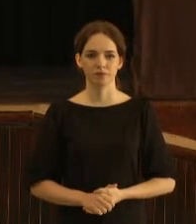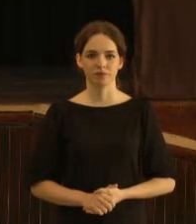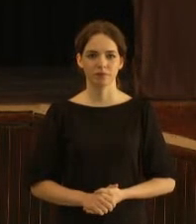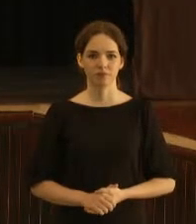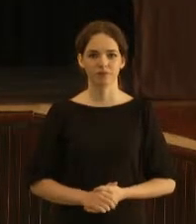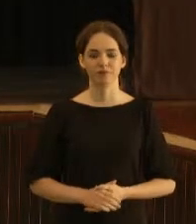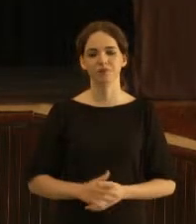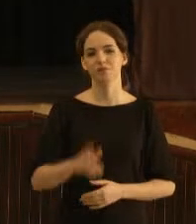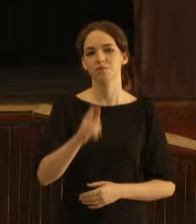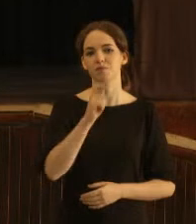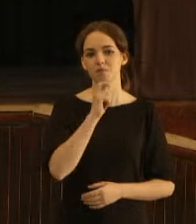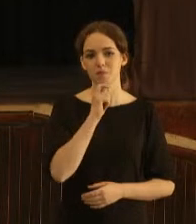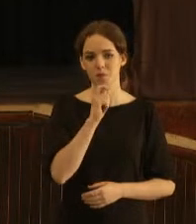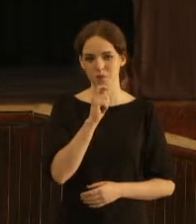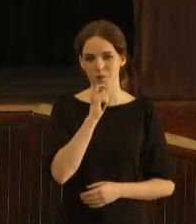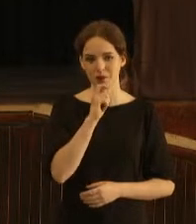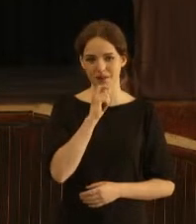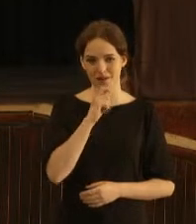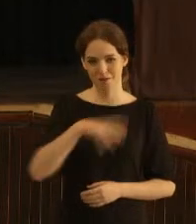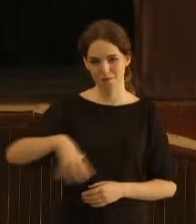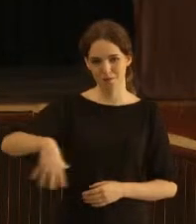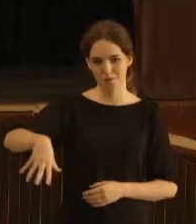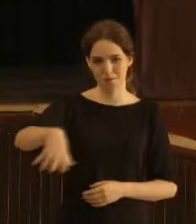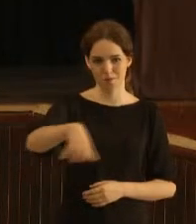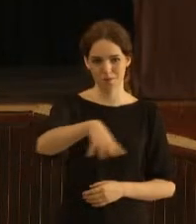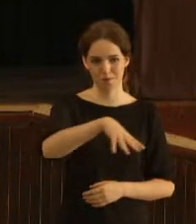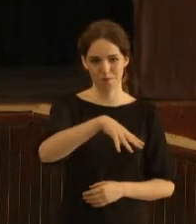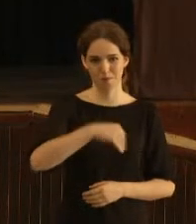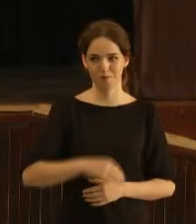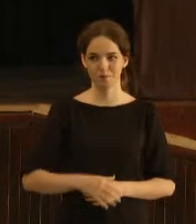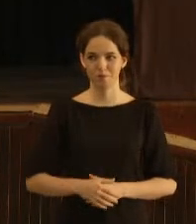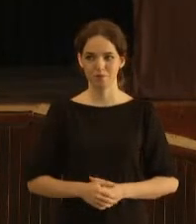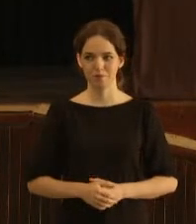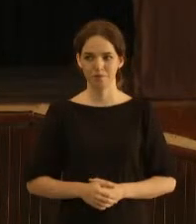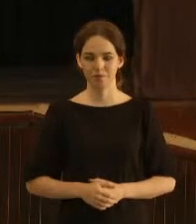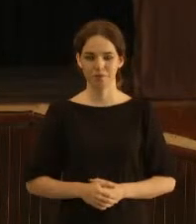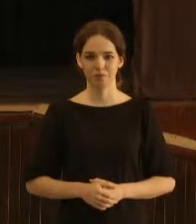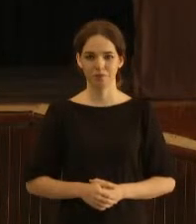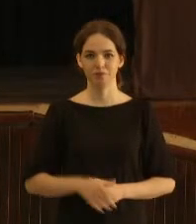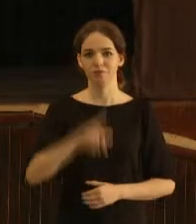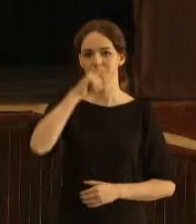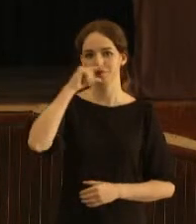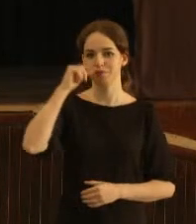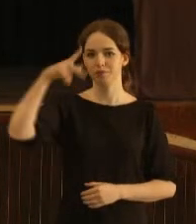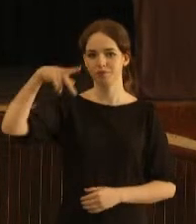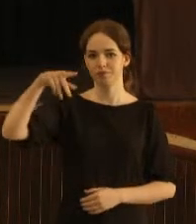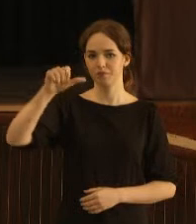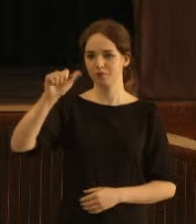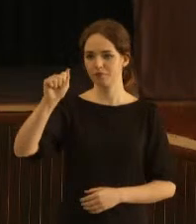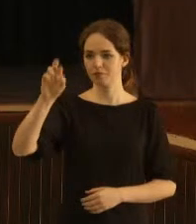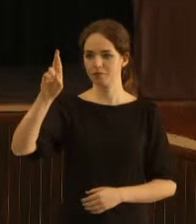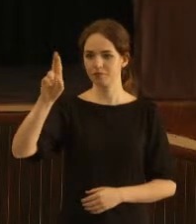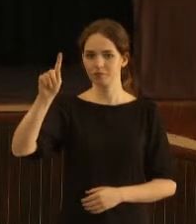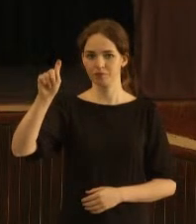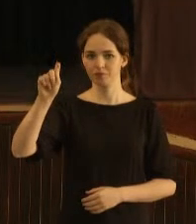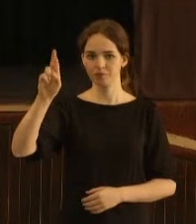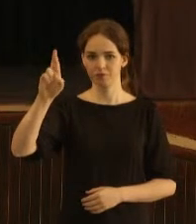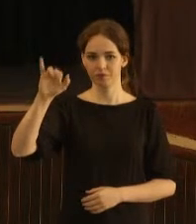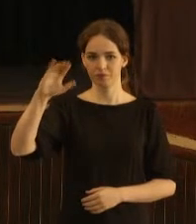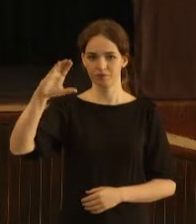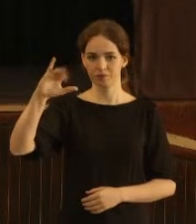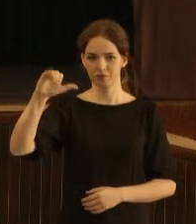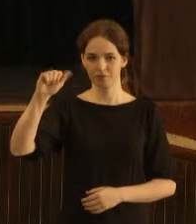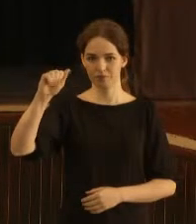Goeiemôre almal. Goeiemôre, ma. My naam is Chrissy Jacobs. Ek Okay. is van Mosselbaai.